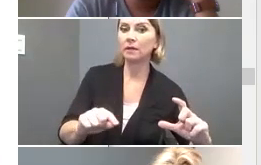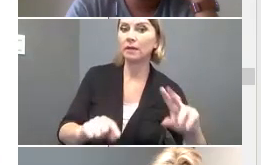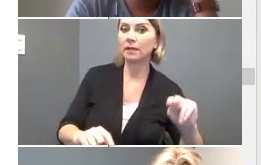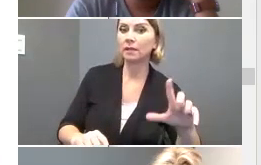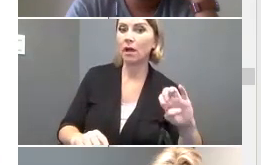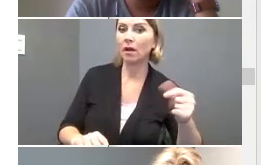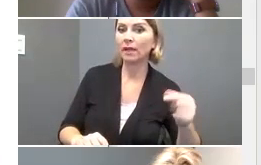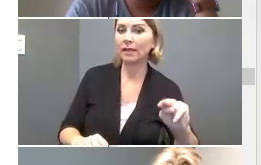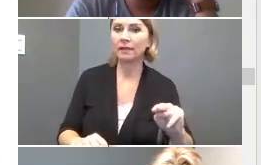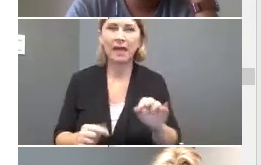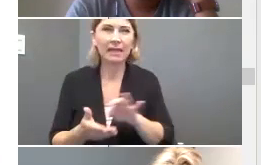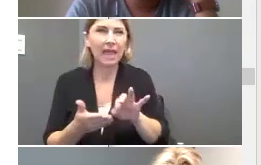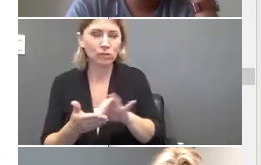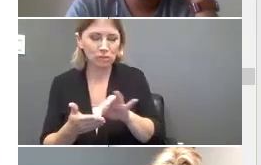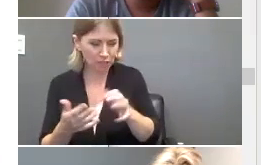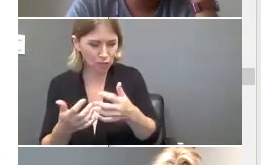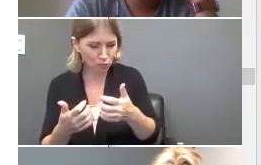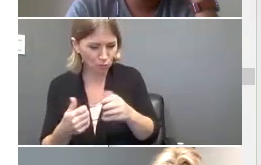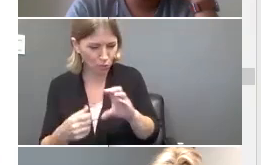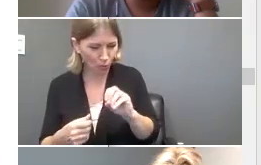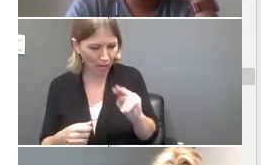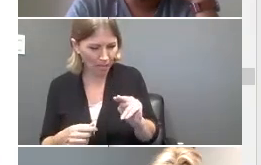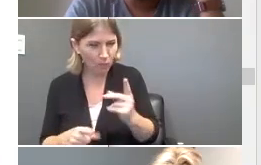Counting sorts ON, correct?